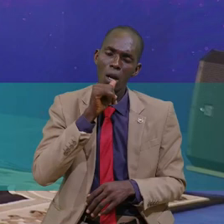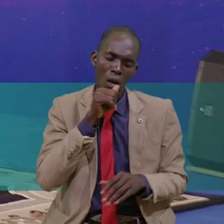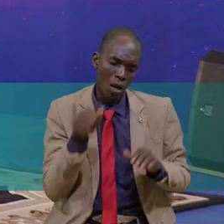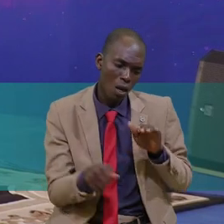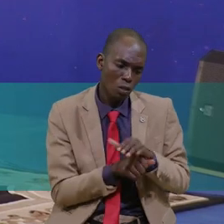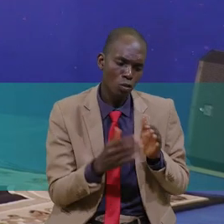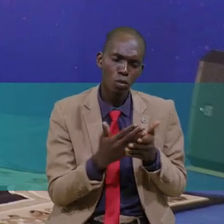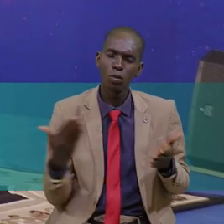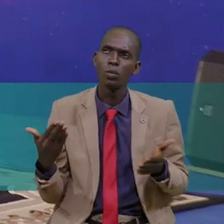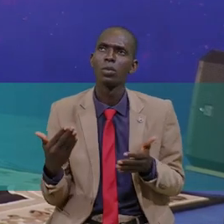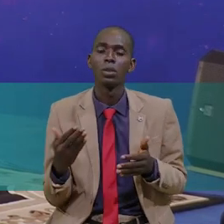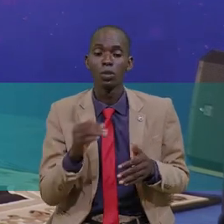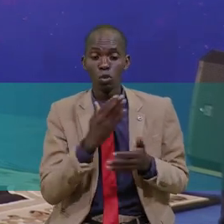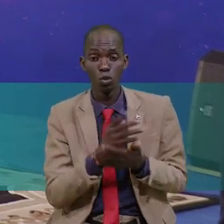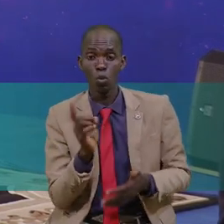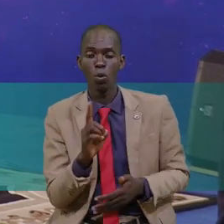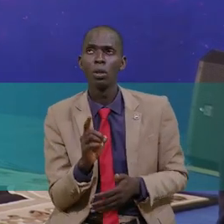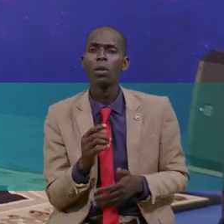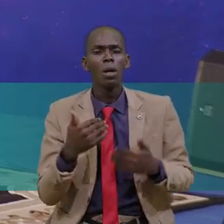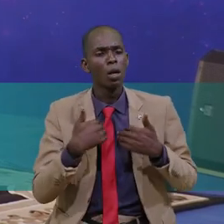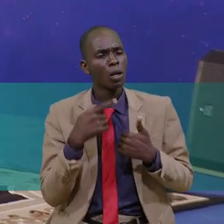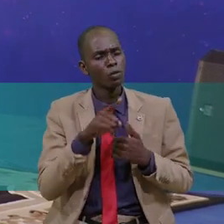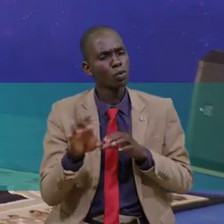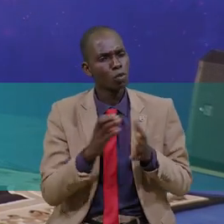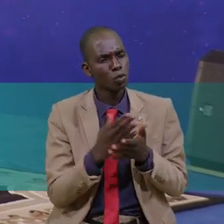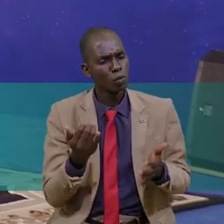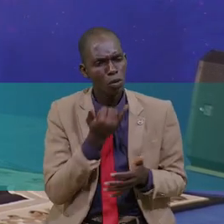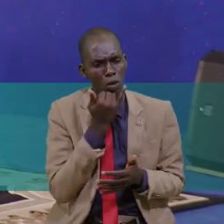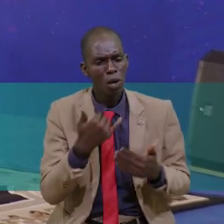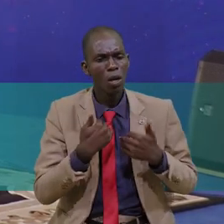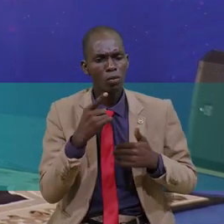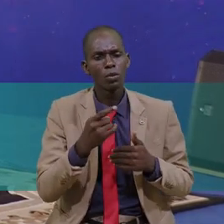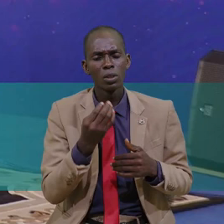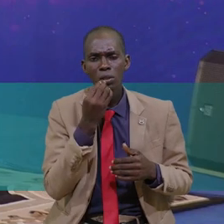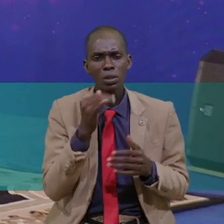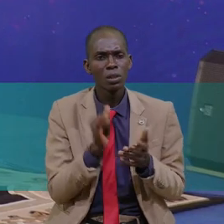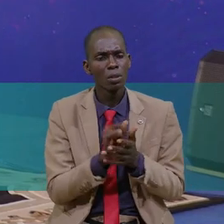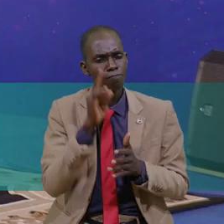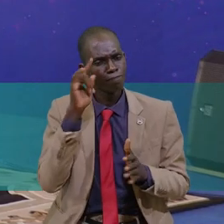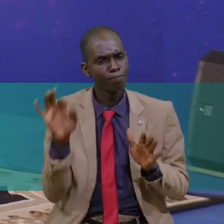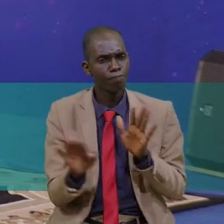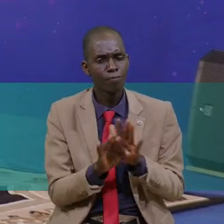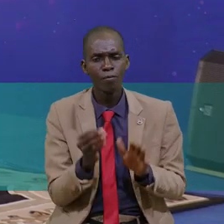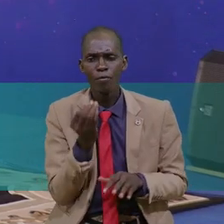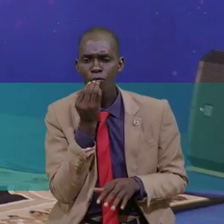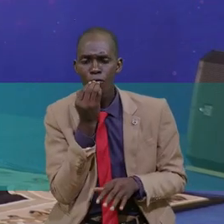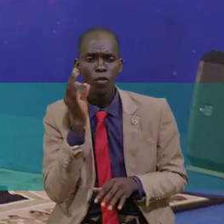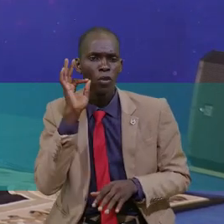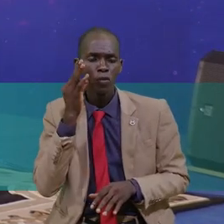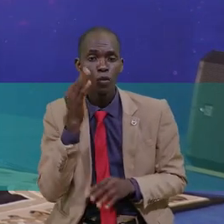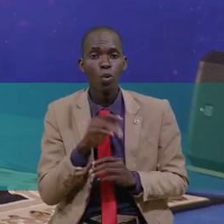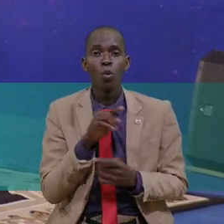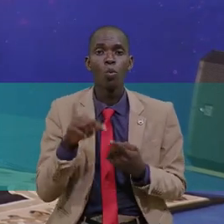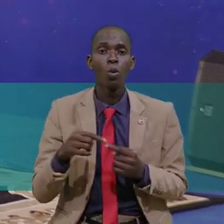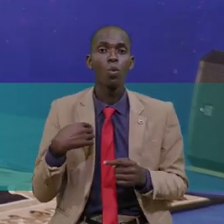something? Have you taken of that forbidden fruit? When we are real children of God, we live in the presence